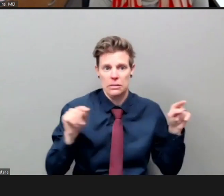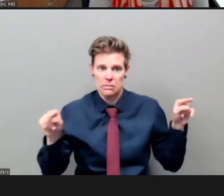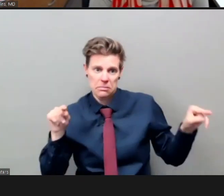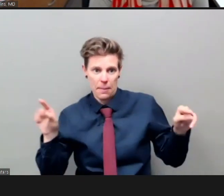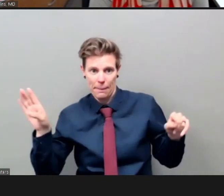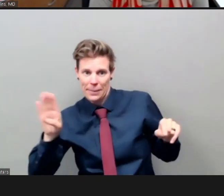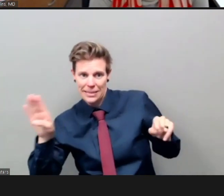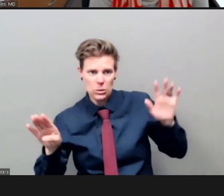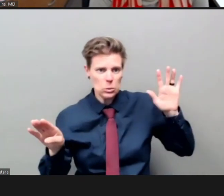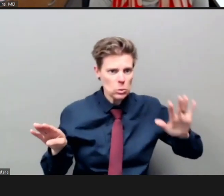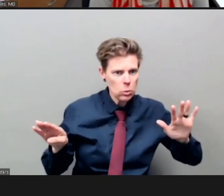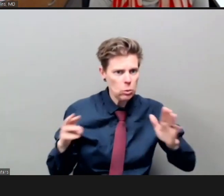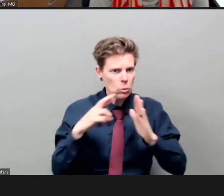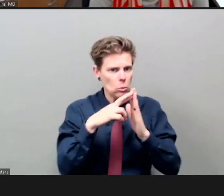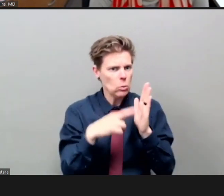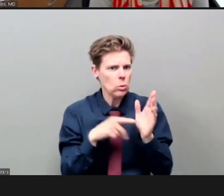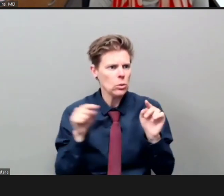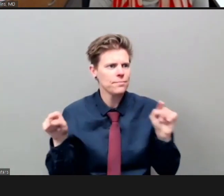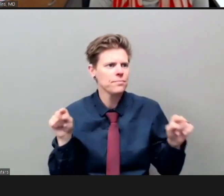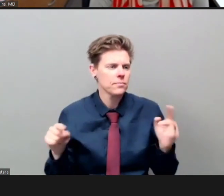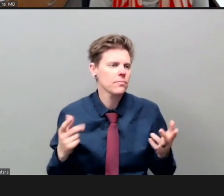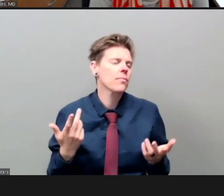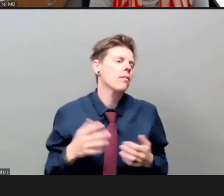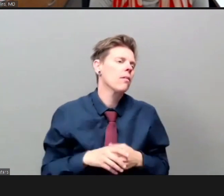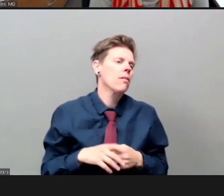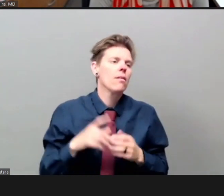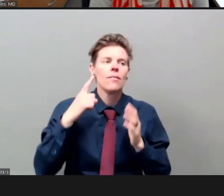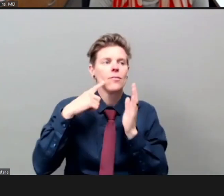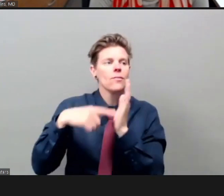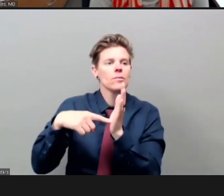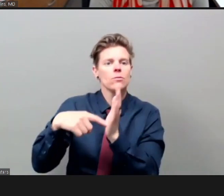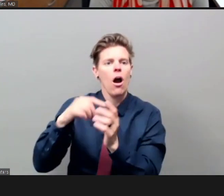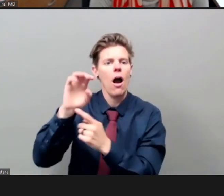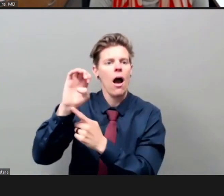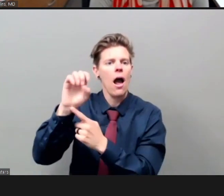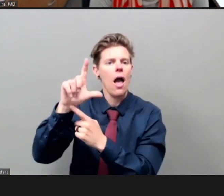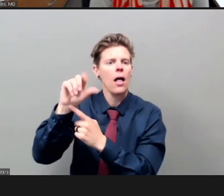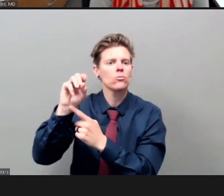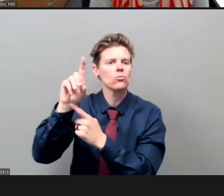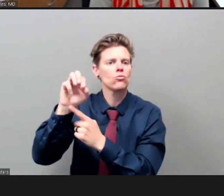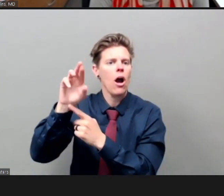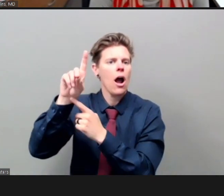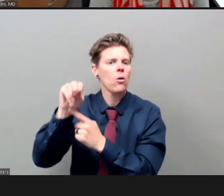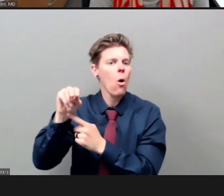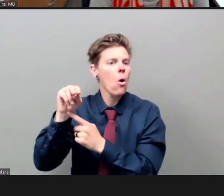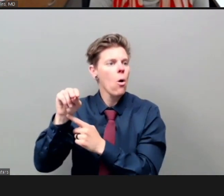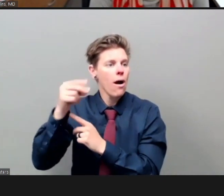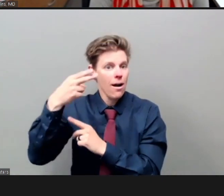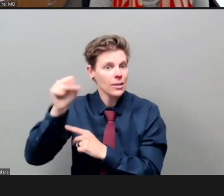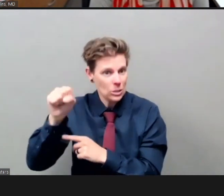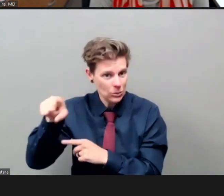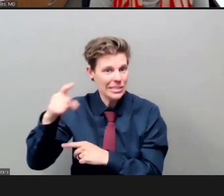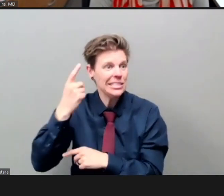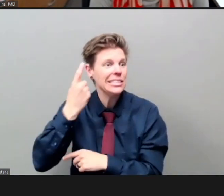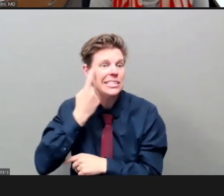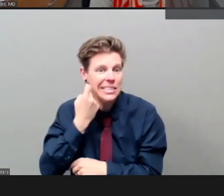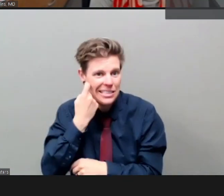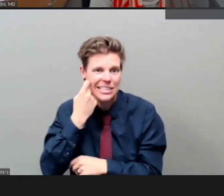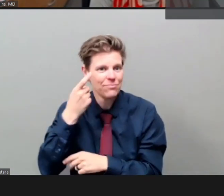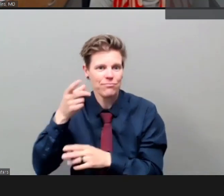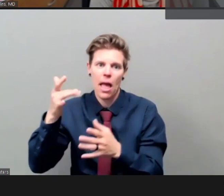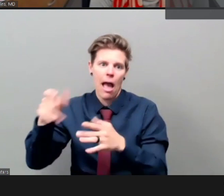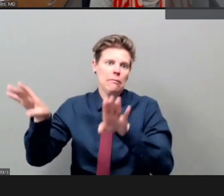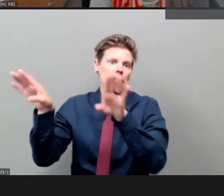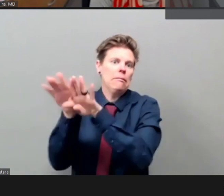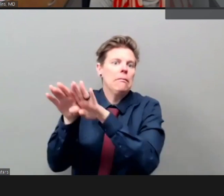Like, for example, El Dorado was a school recently that had to go to all in-person learning. Thank you. It's a really important